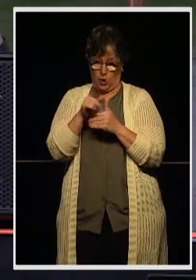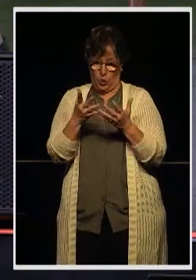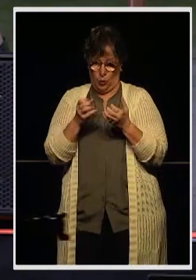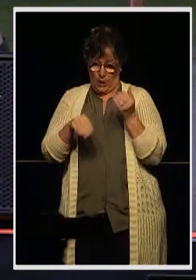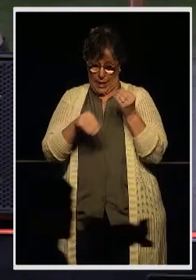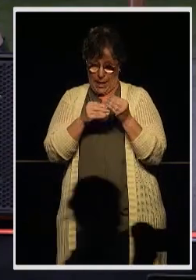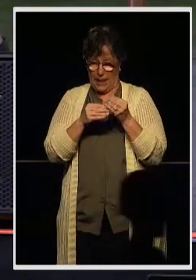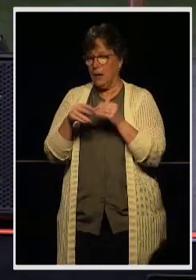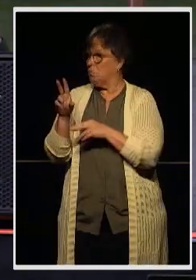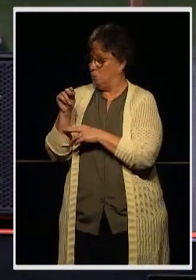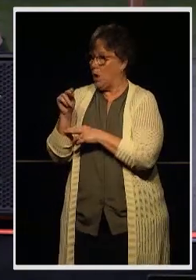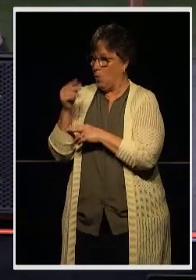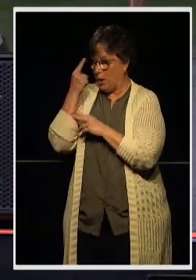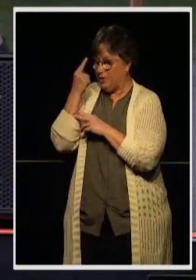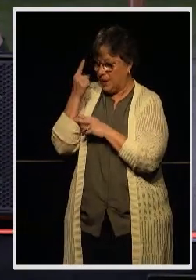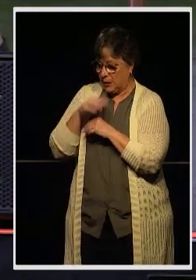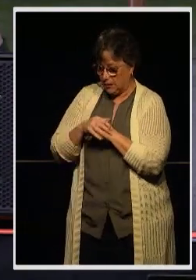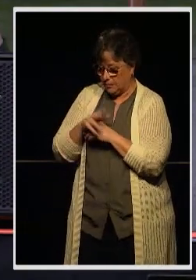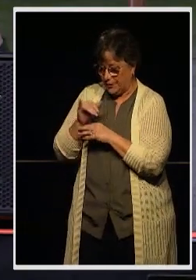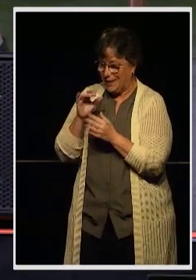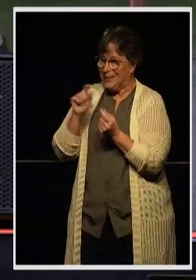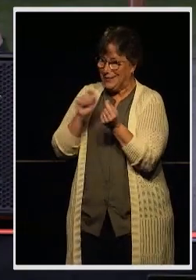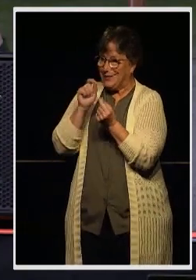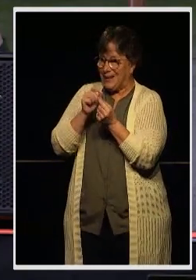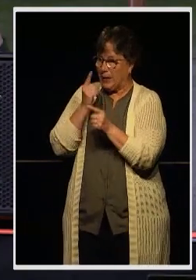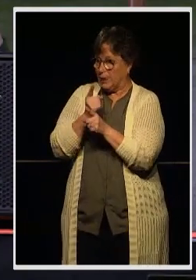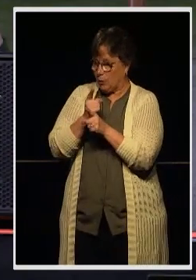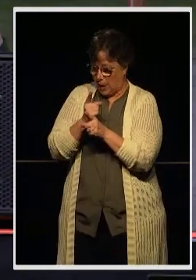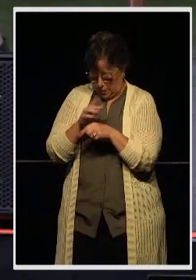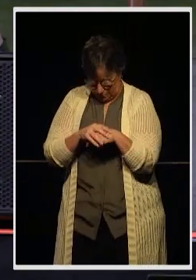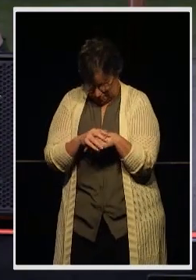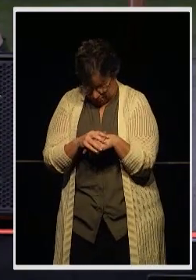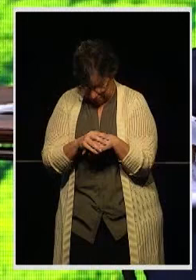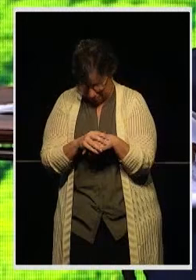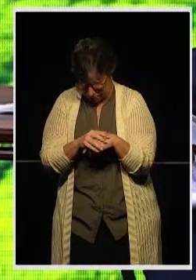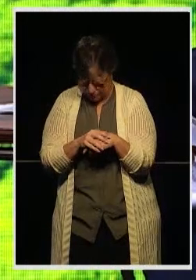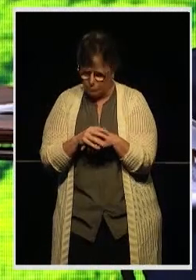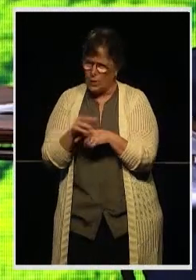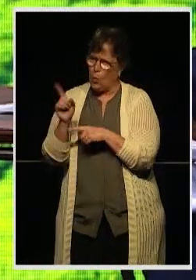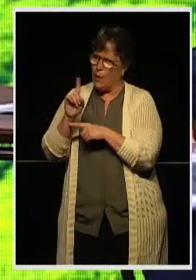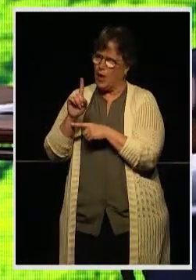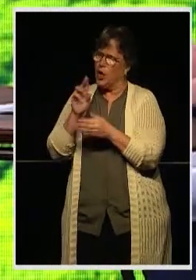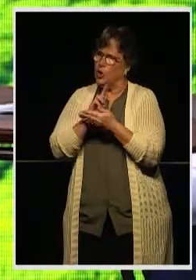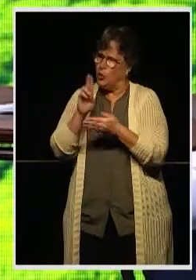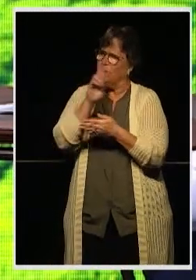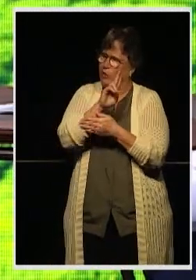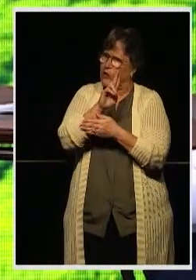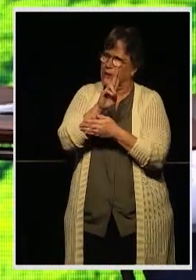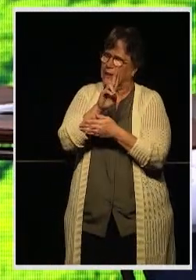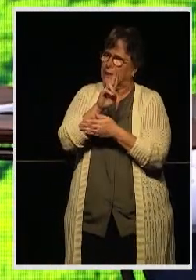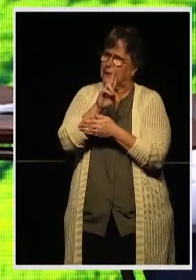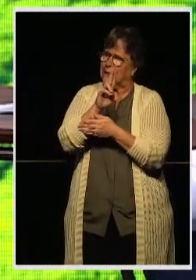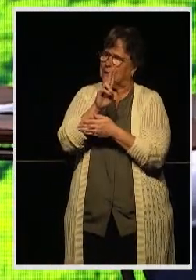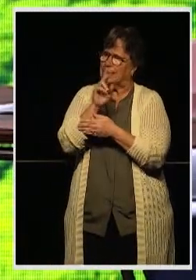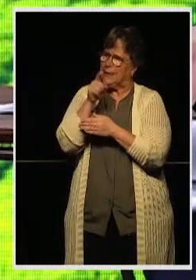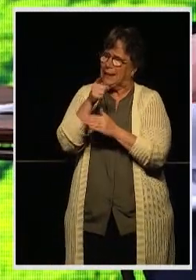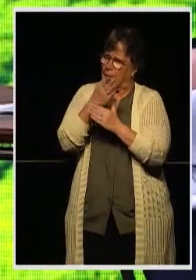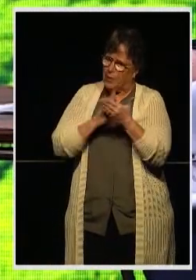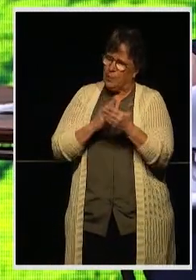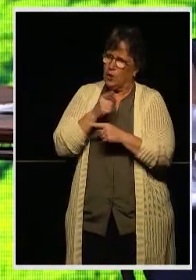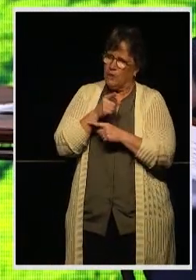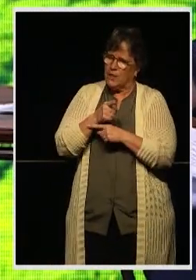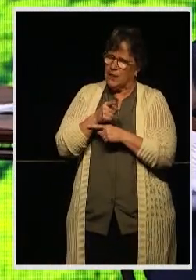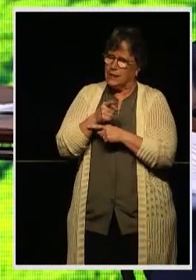Well, I mean, I think that this is exactly right. I think where universities come in at our best, we are thinking